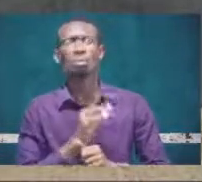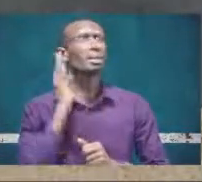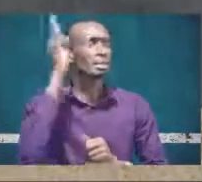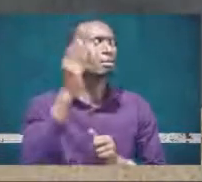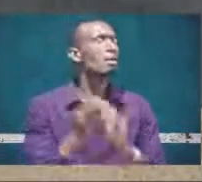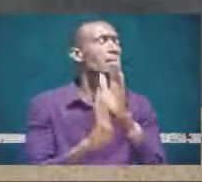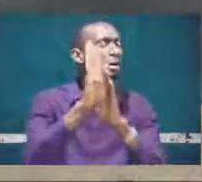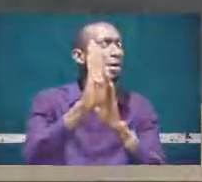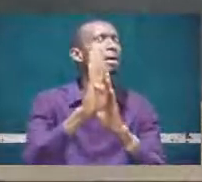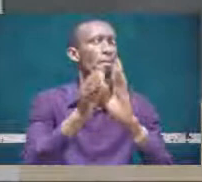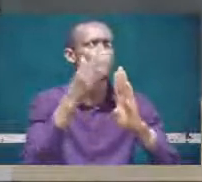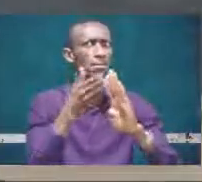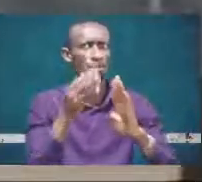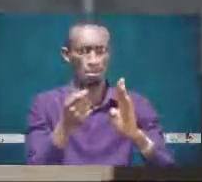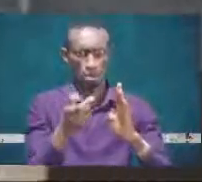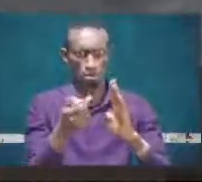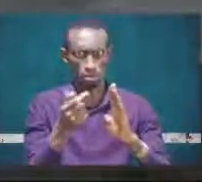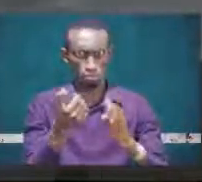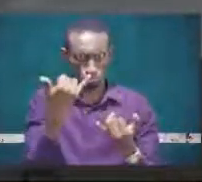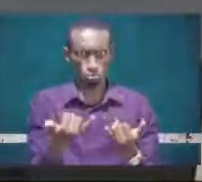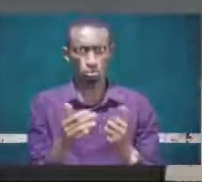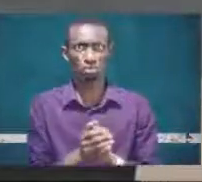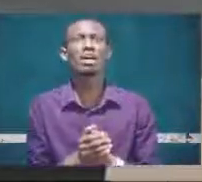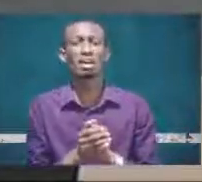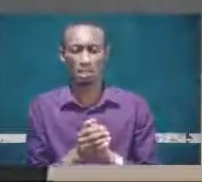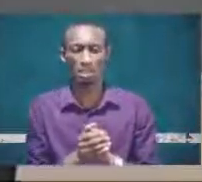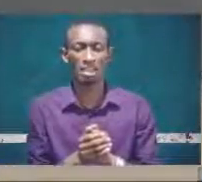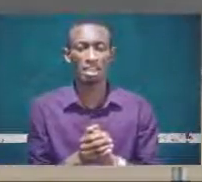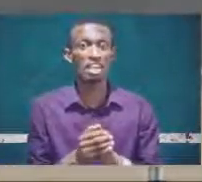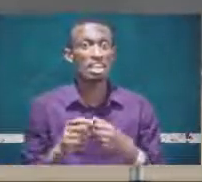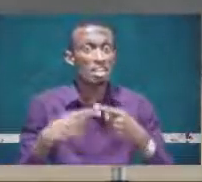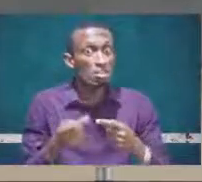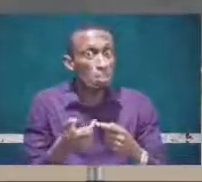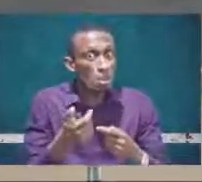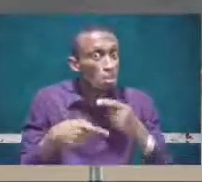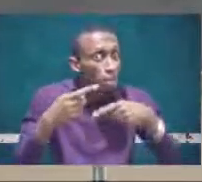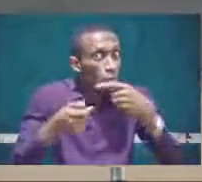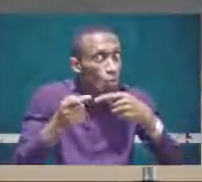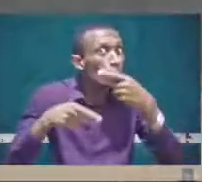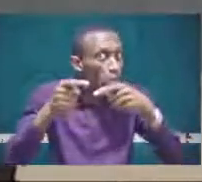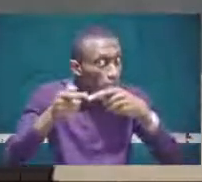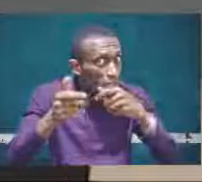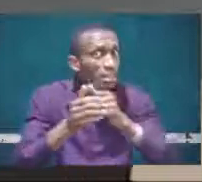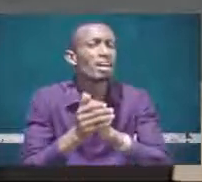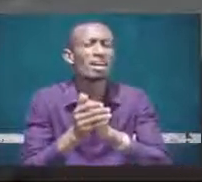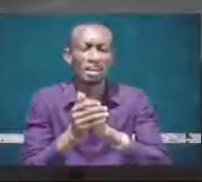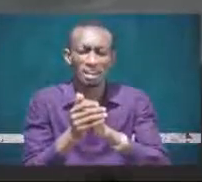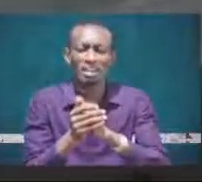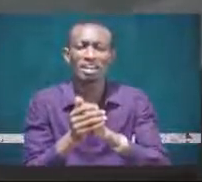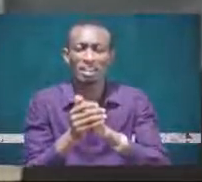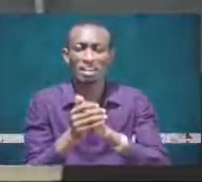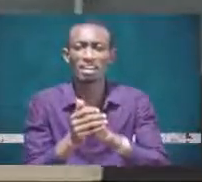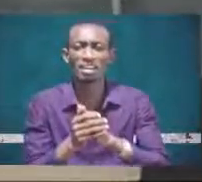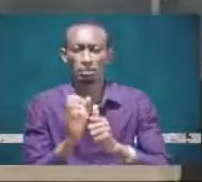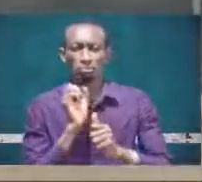are expecting prices of commodities to keep on rising. Then they will keep on buying more, such that they don't suffer or